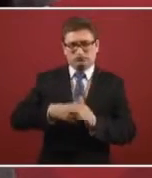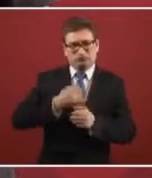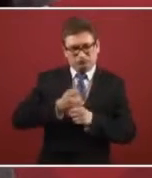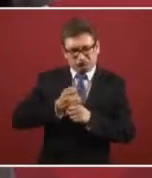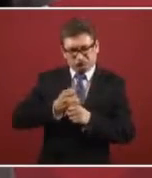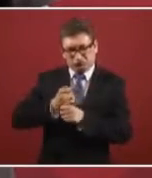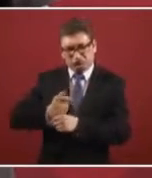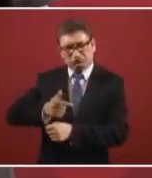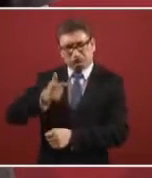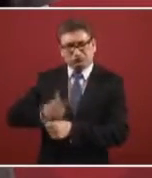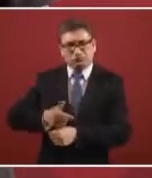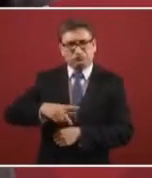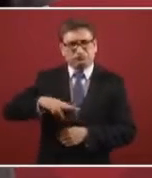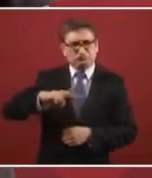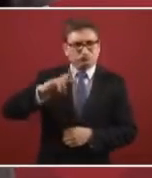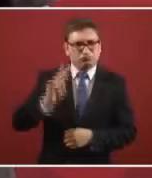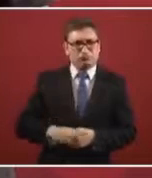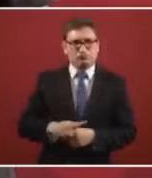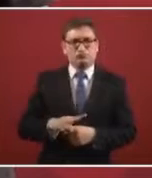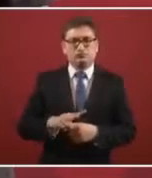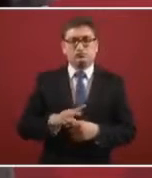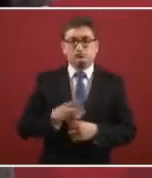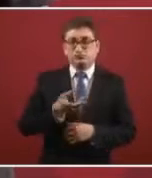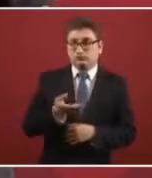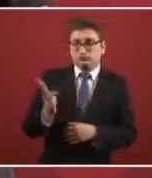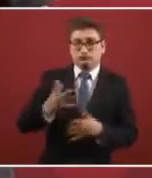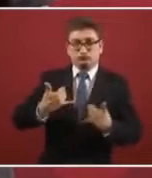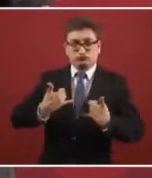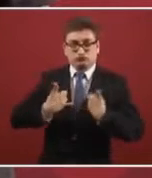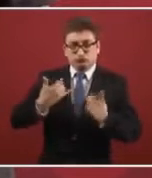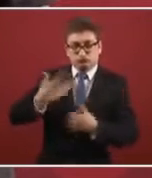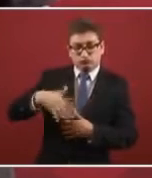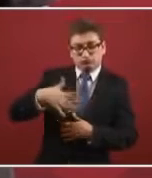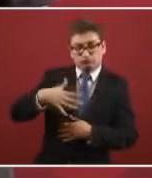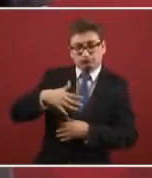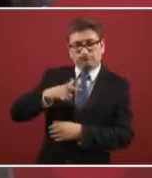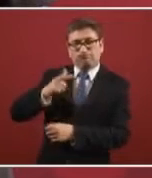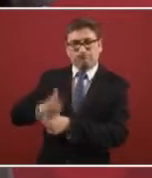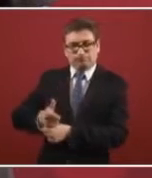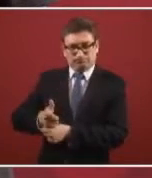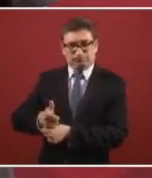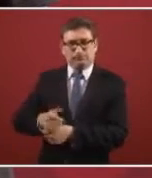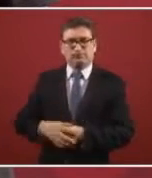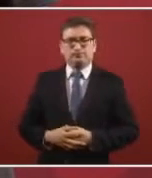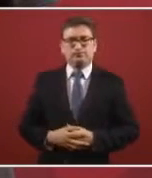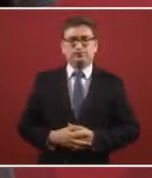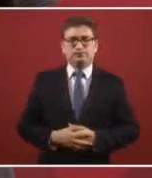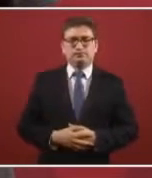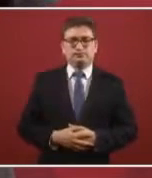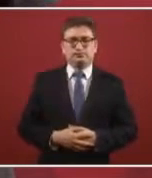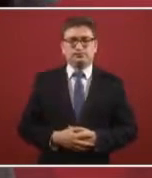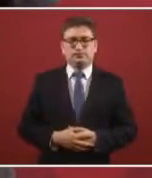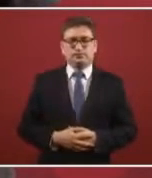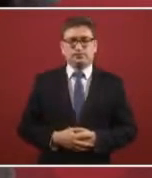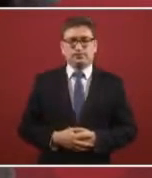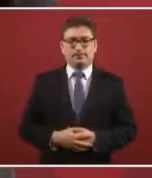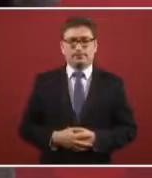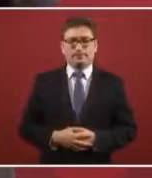truth, encontrar and a to los find the jóvenes youth, y and